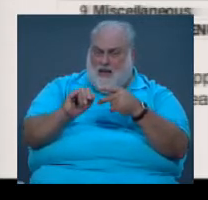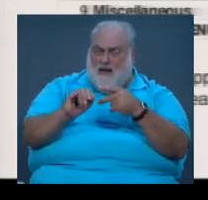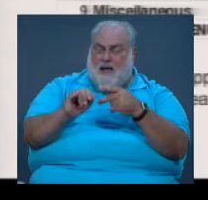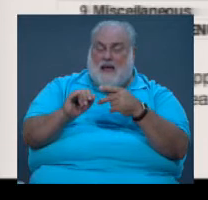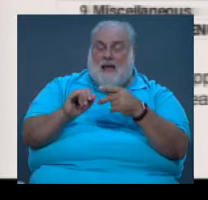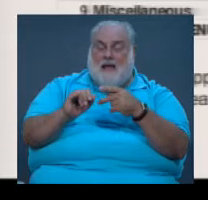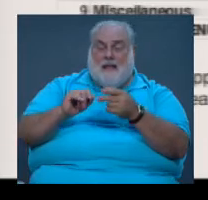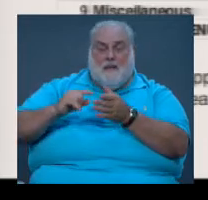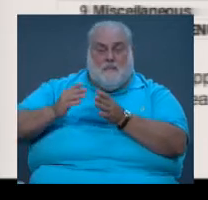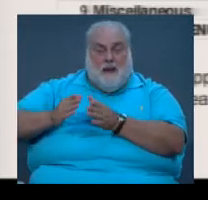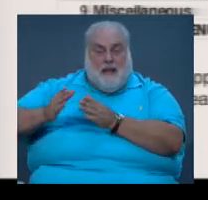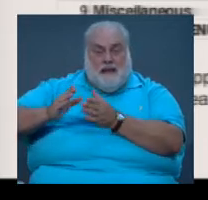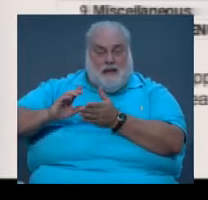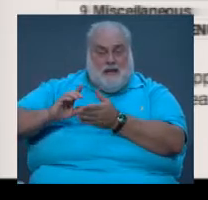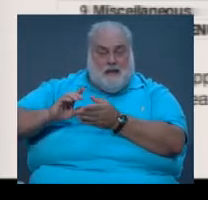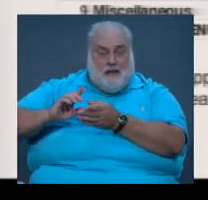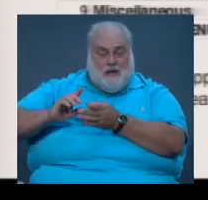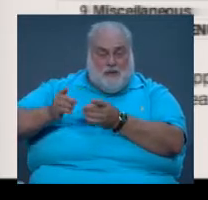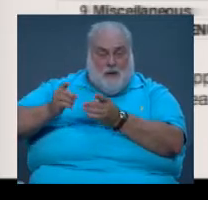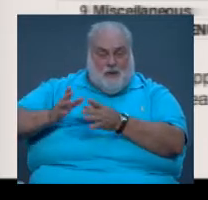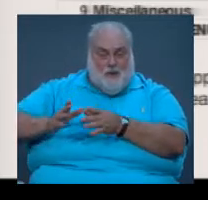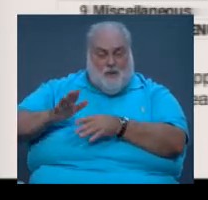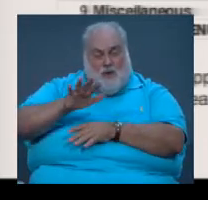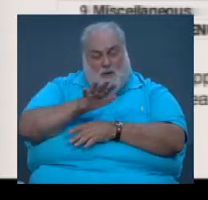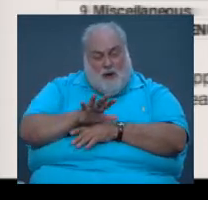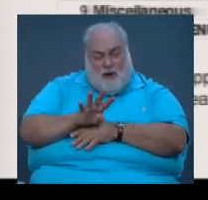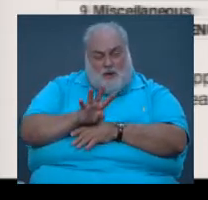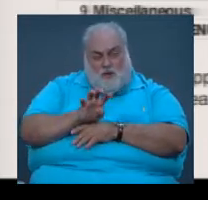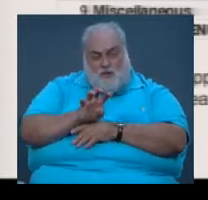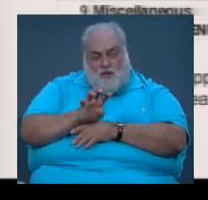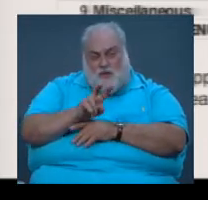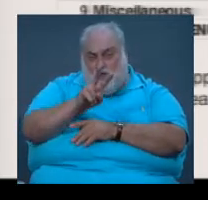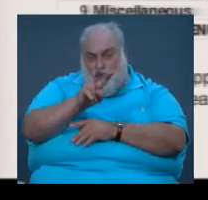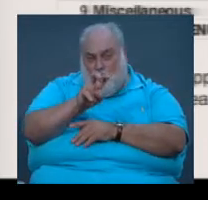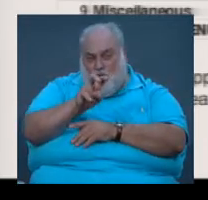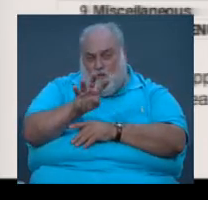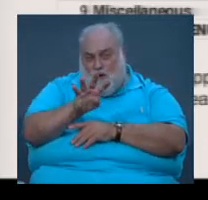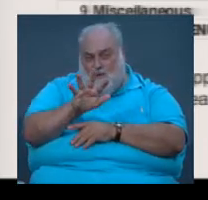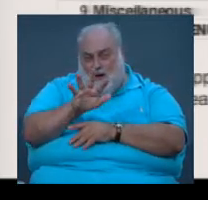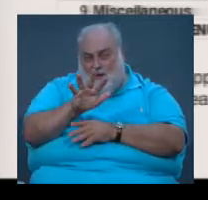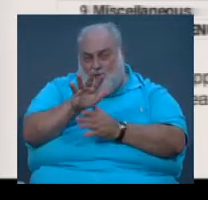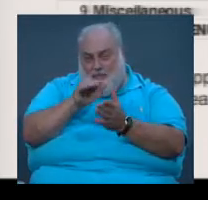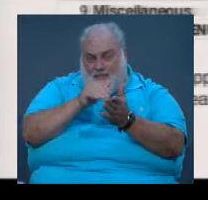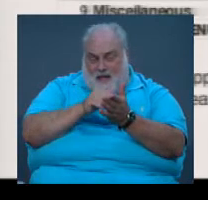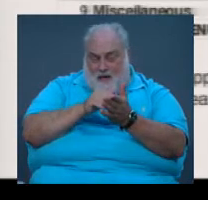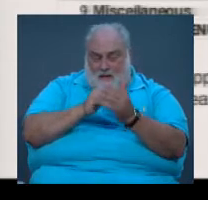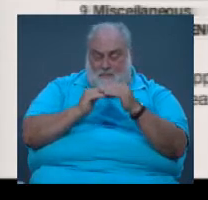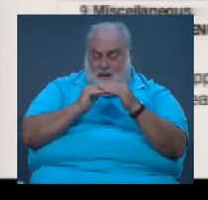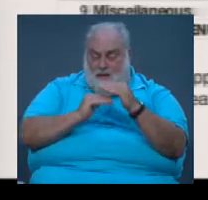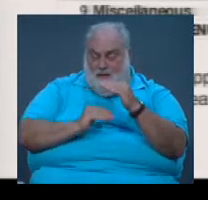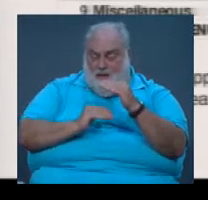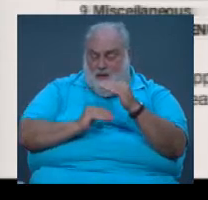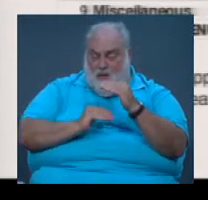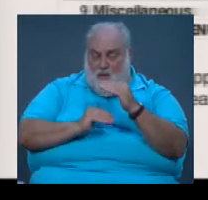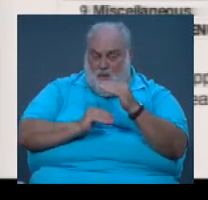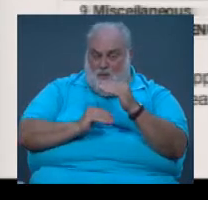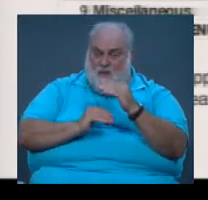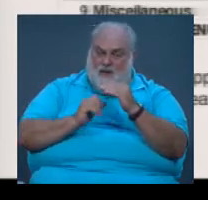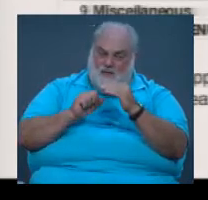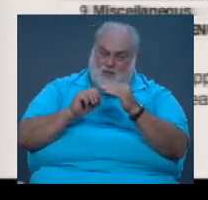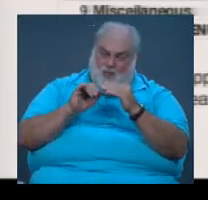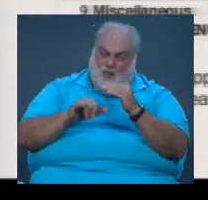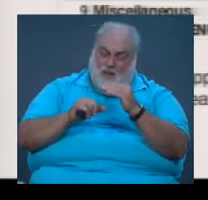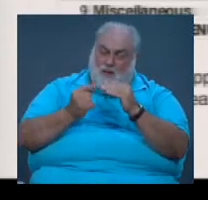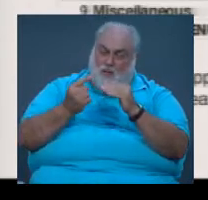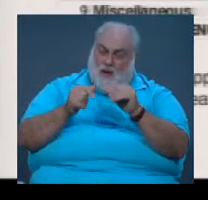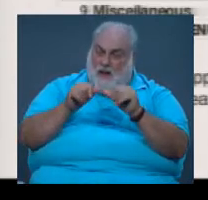he thinks that we may be approximately $245,000 below the annual budget at year end, and so that's one of the